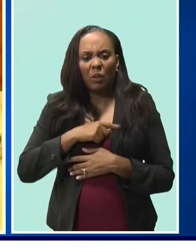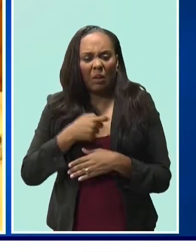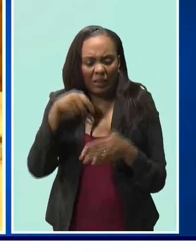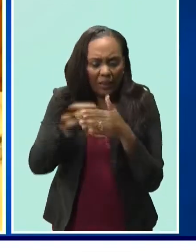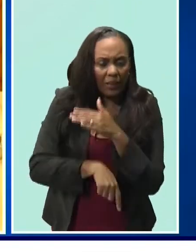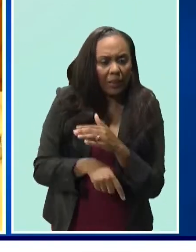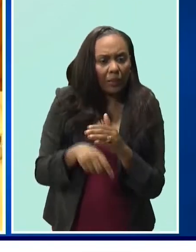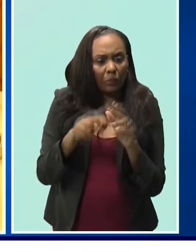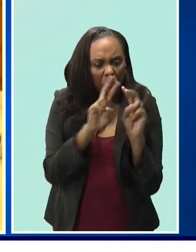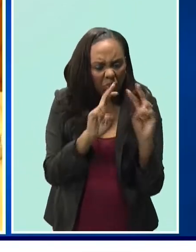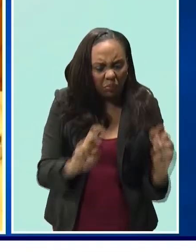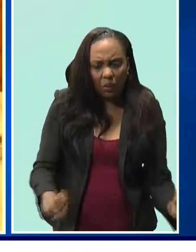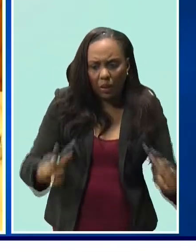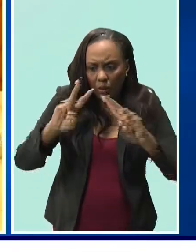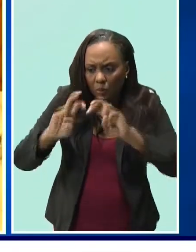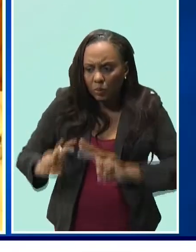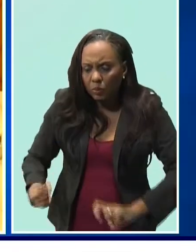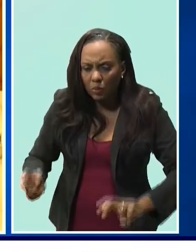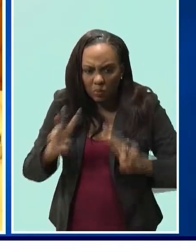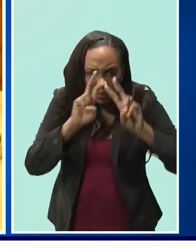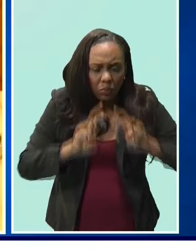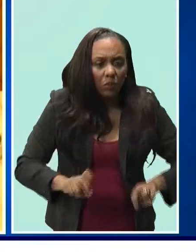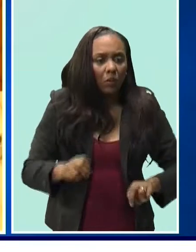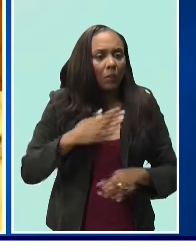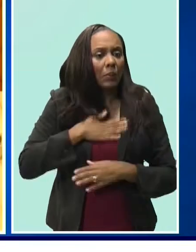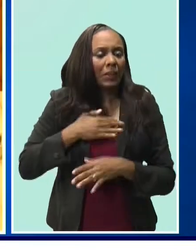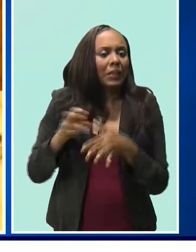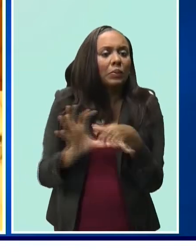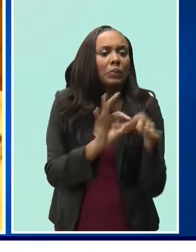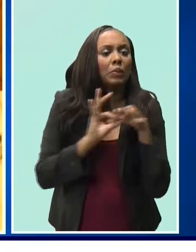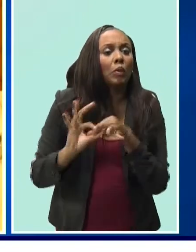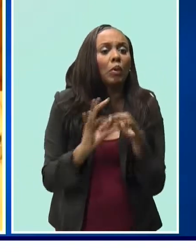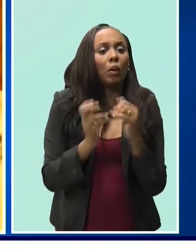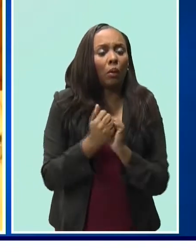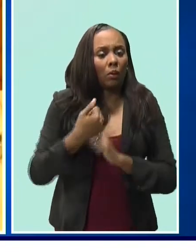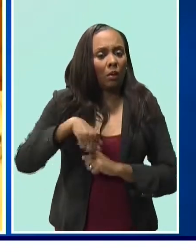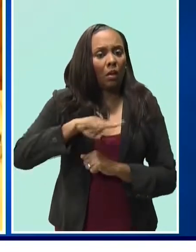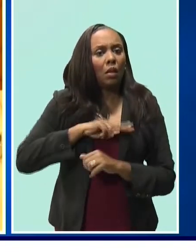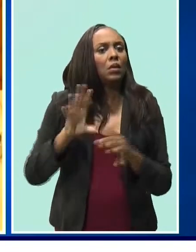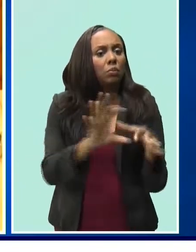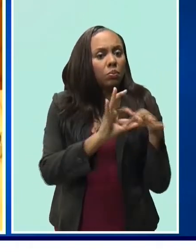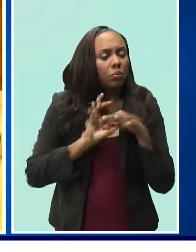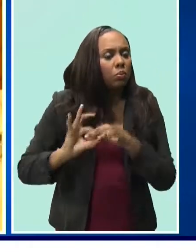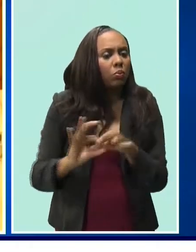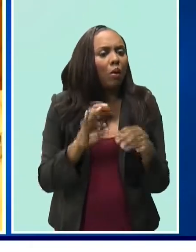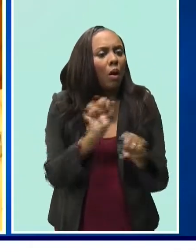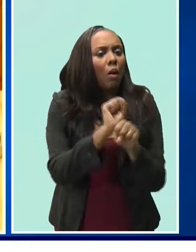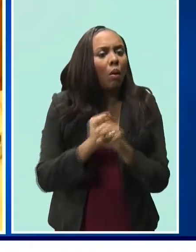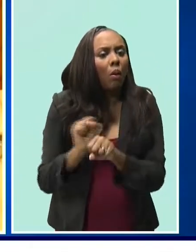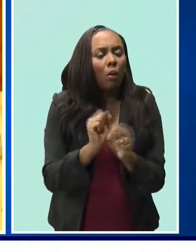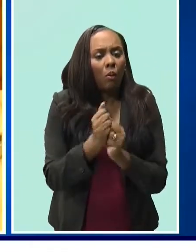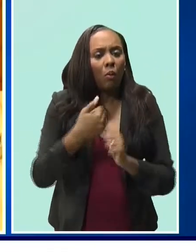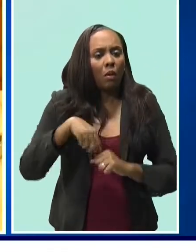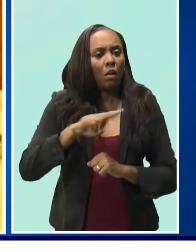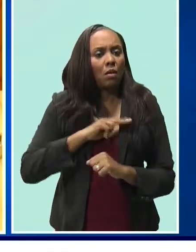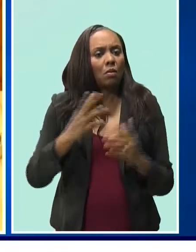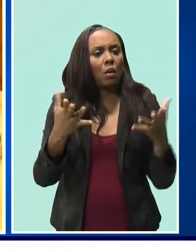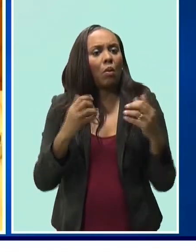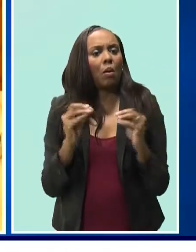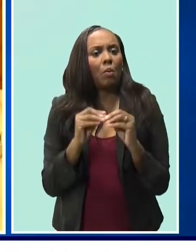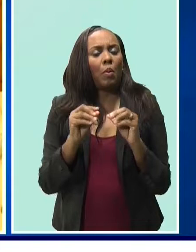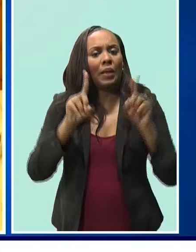investigate this and to cooperate with us with respect to having a more widespread testing done